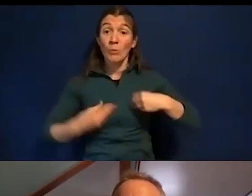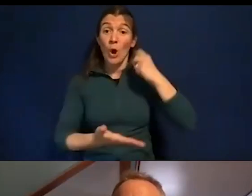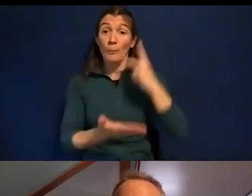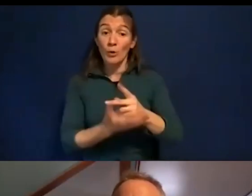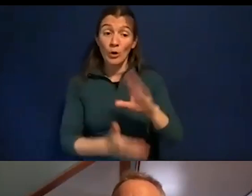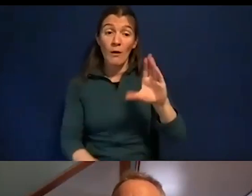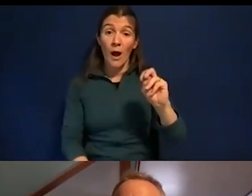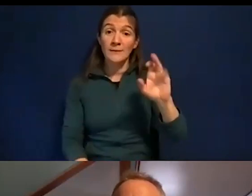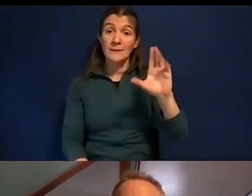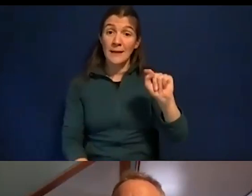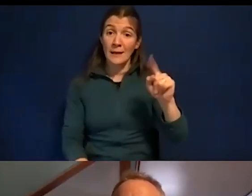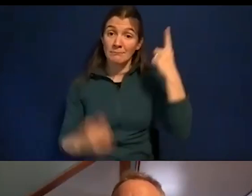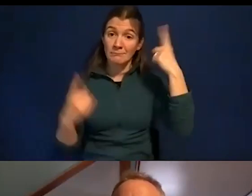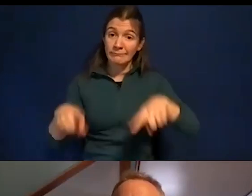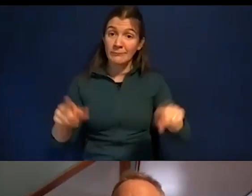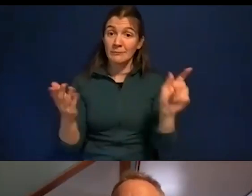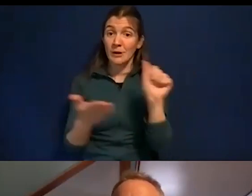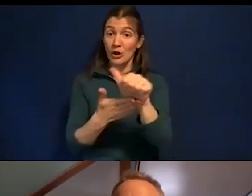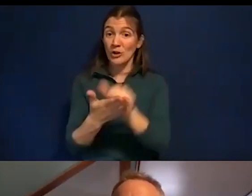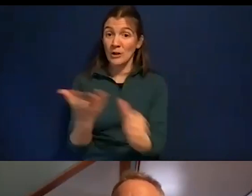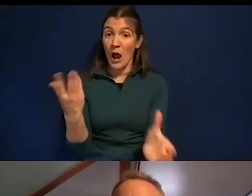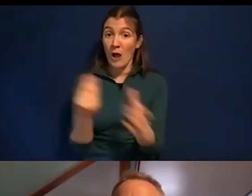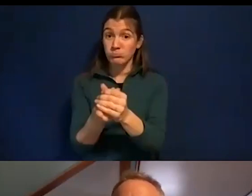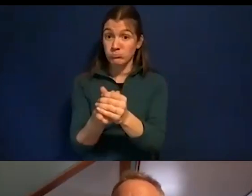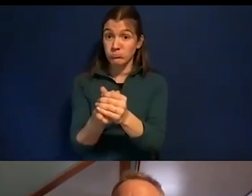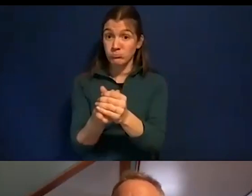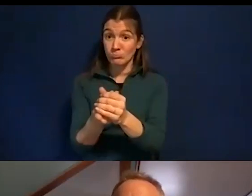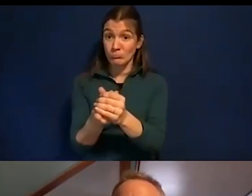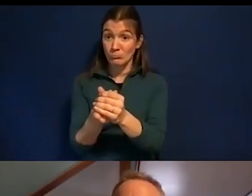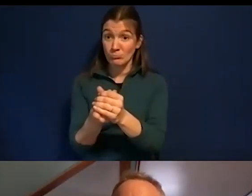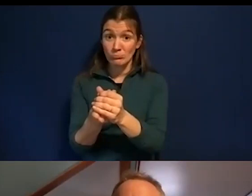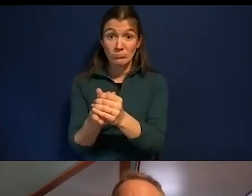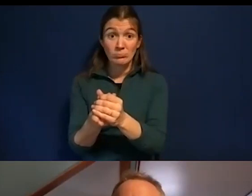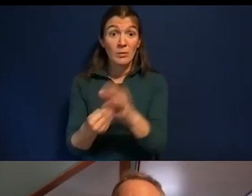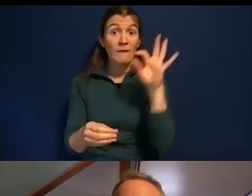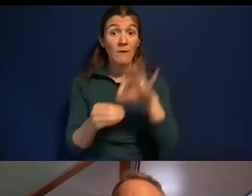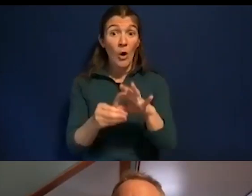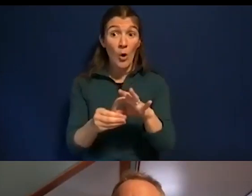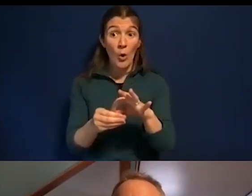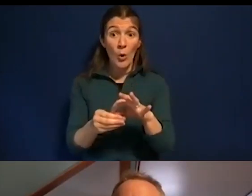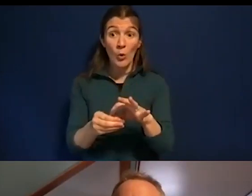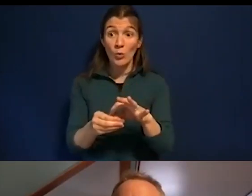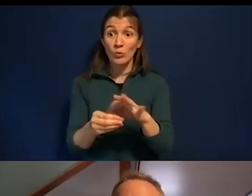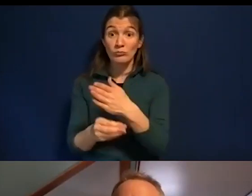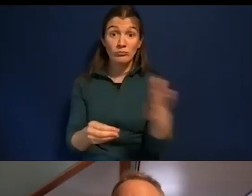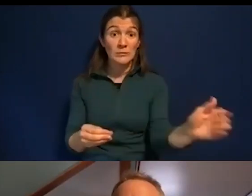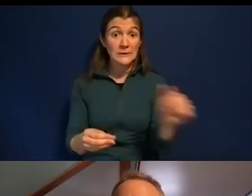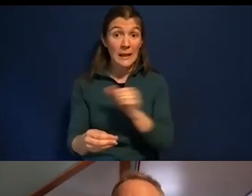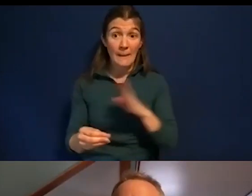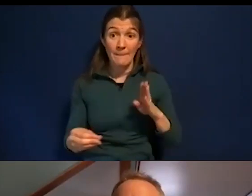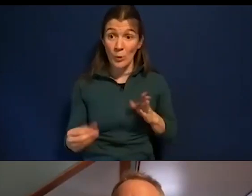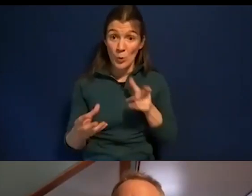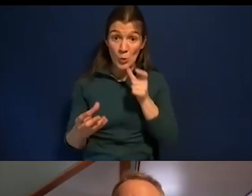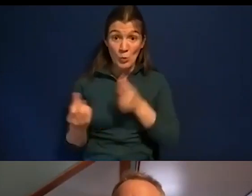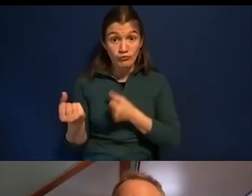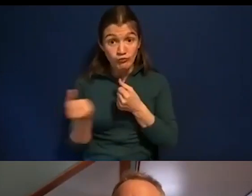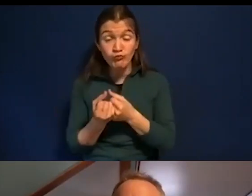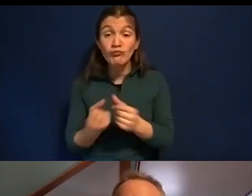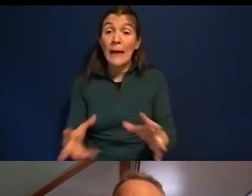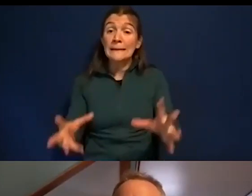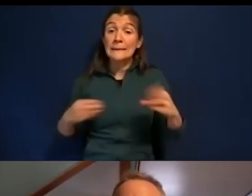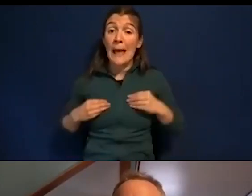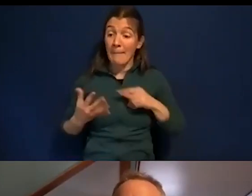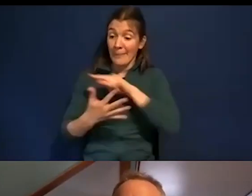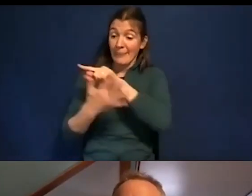agenda. And I'd like to take a vote. All select board members who would approve